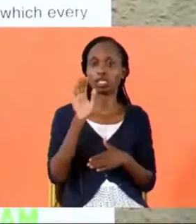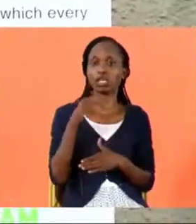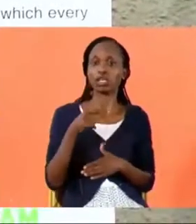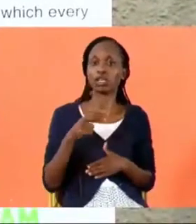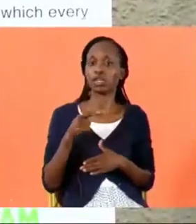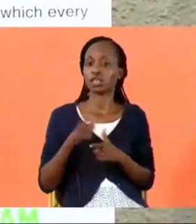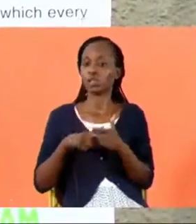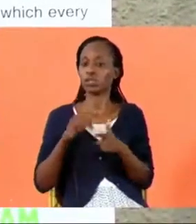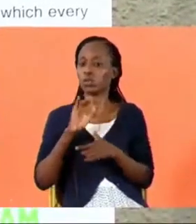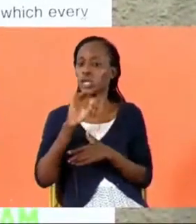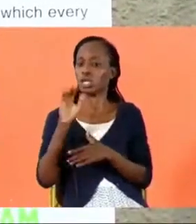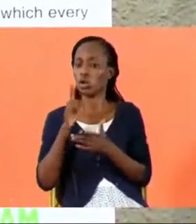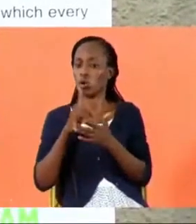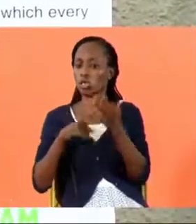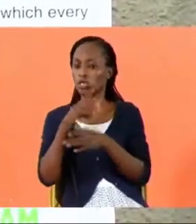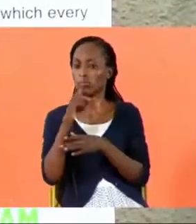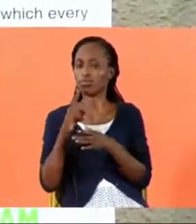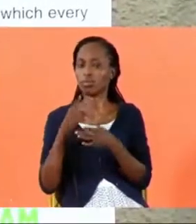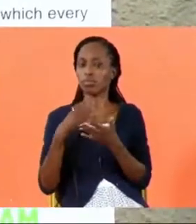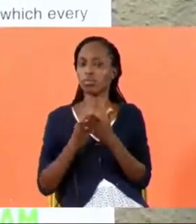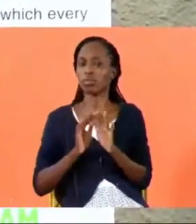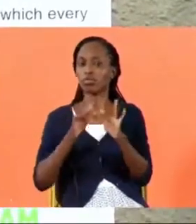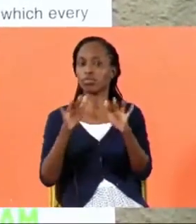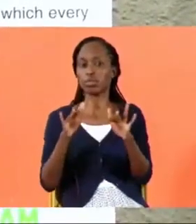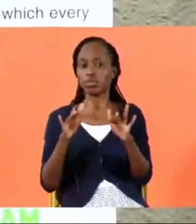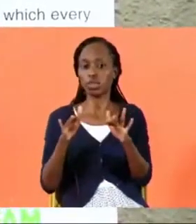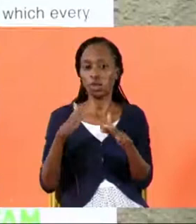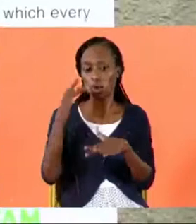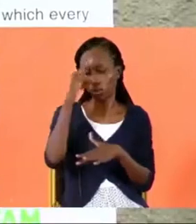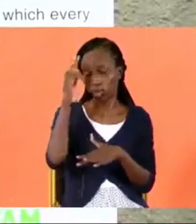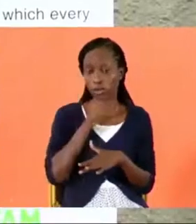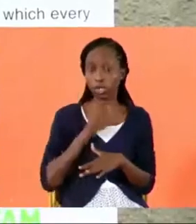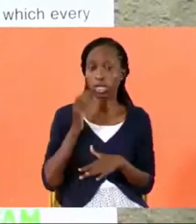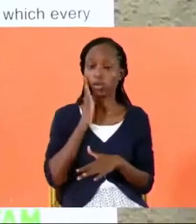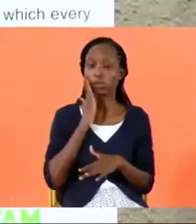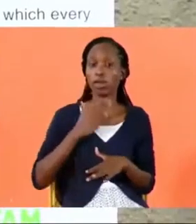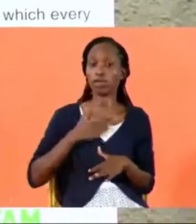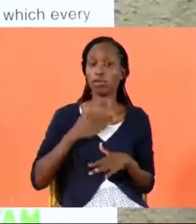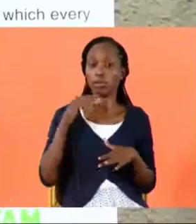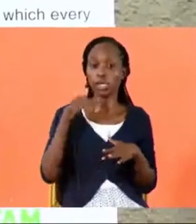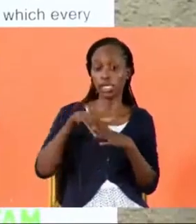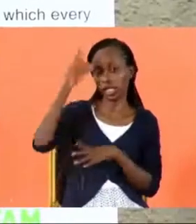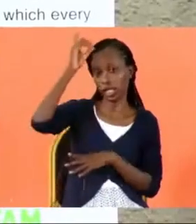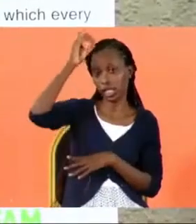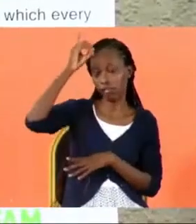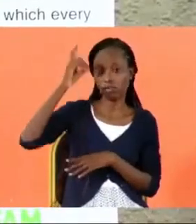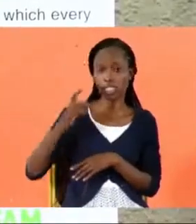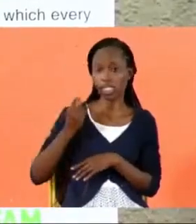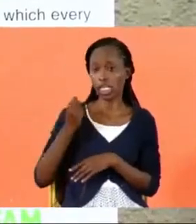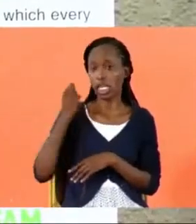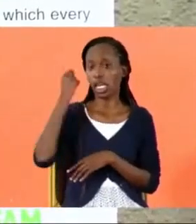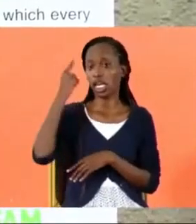what is illicit financial flows? What are illicit financial flows? Will my grandmother in, in Cherangani understand